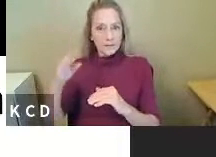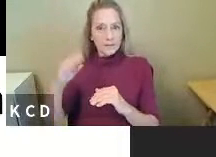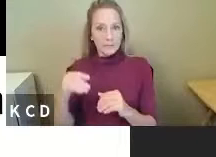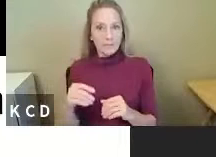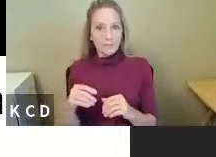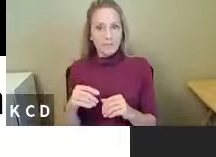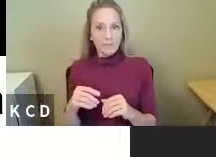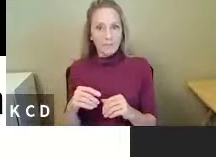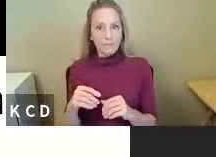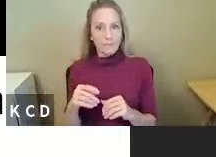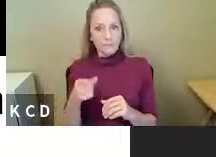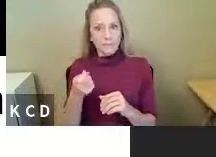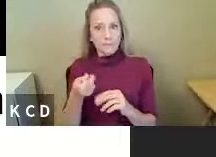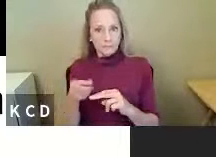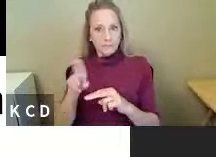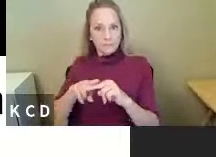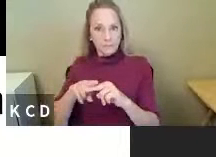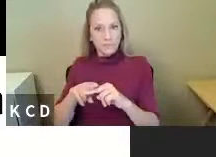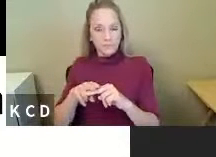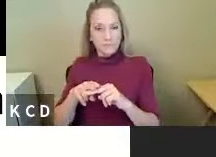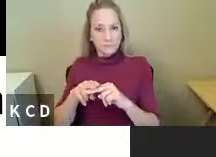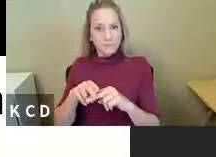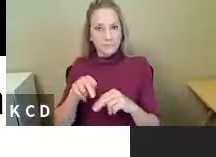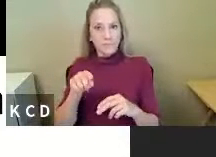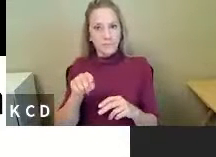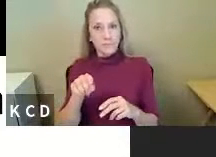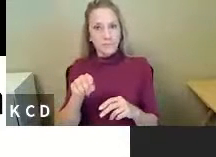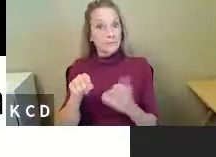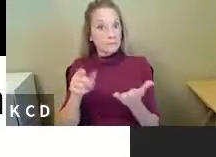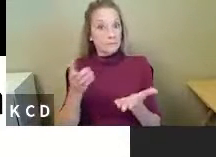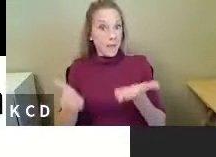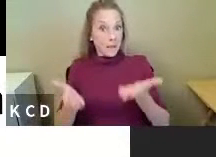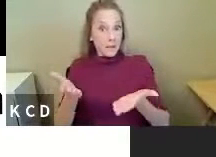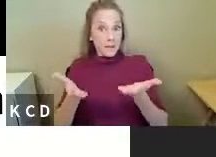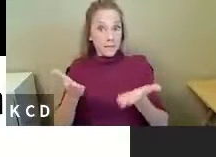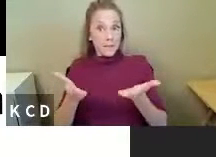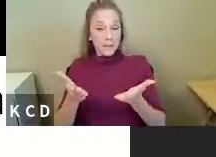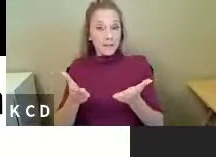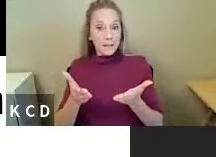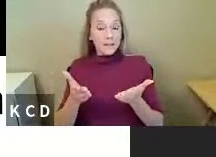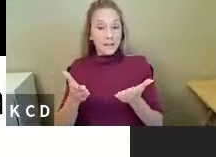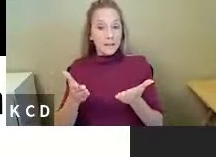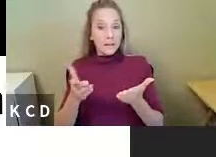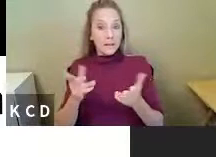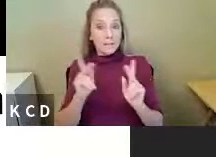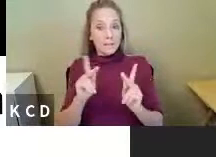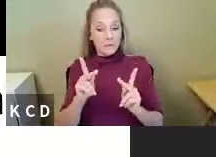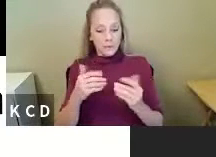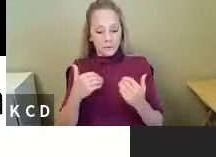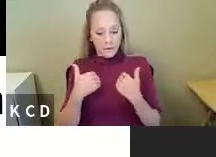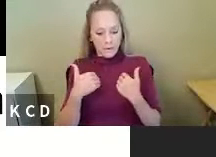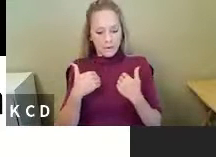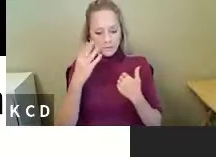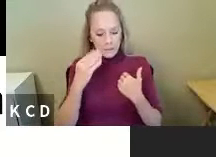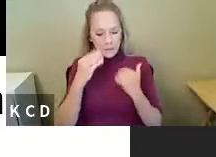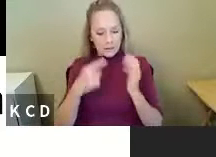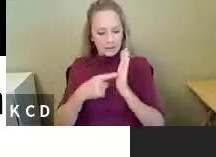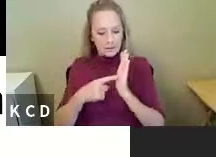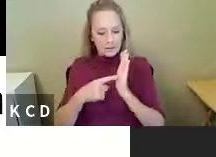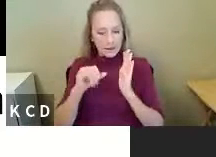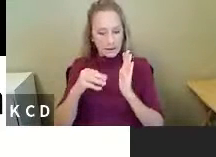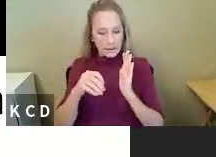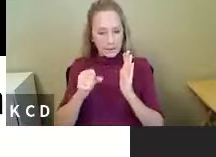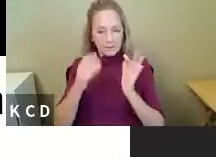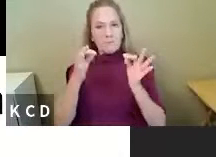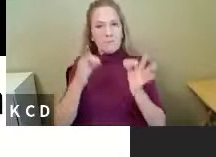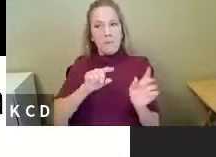old of those increased cases. And again, it may be symptoms that are driving some of this, if it's increased